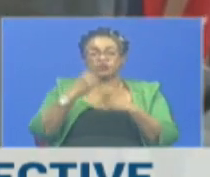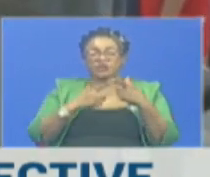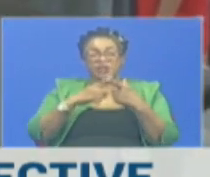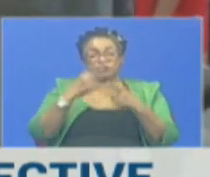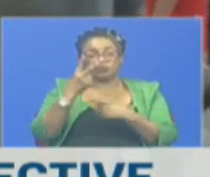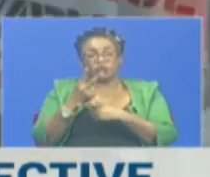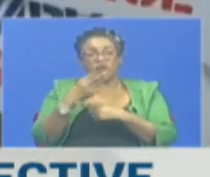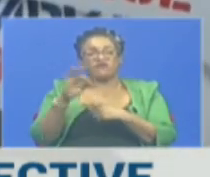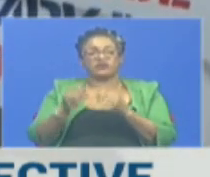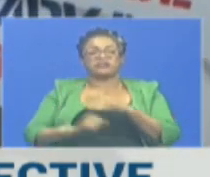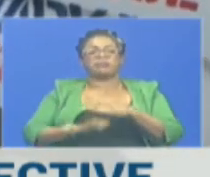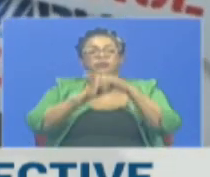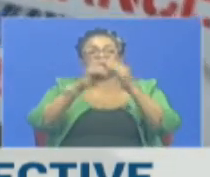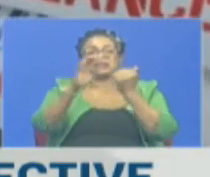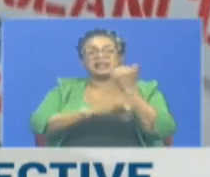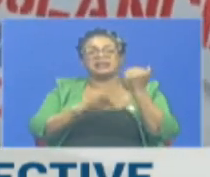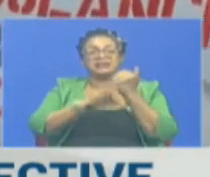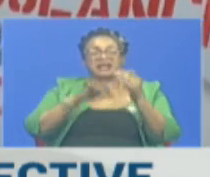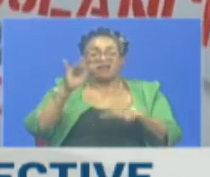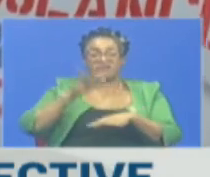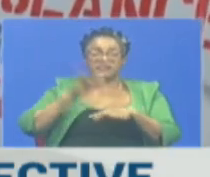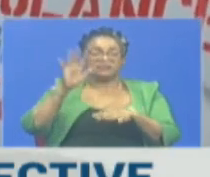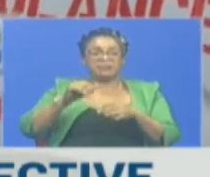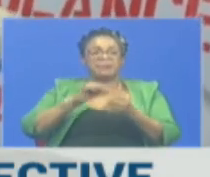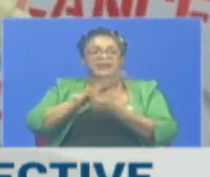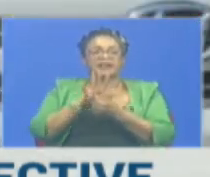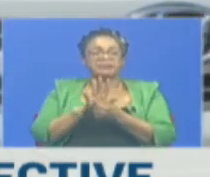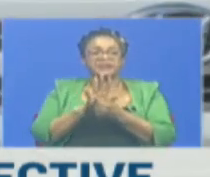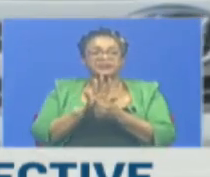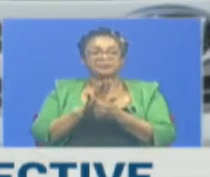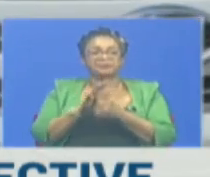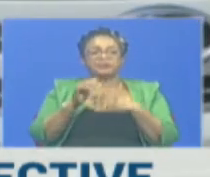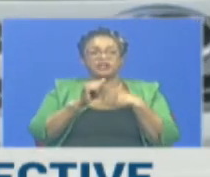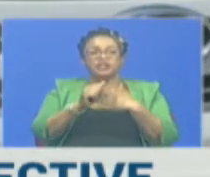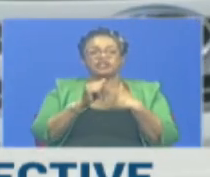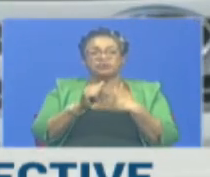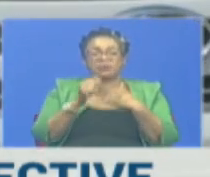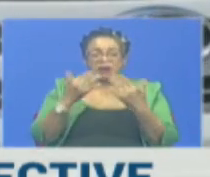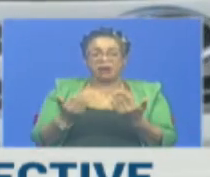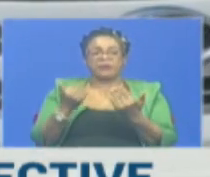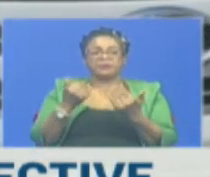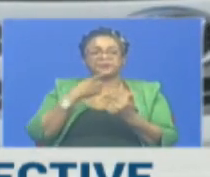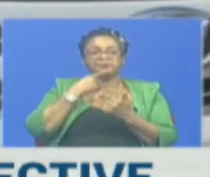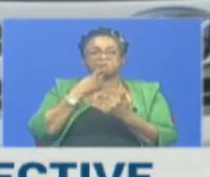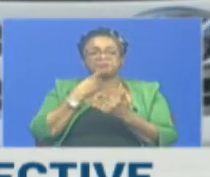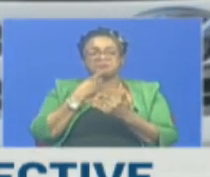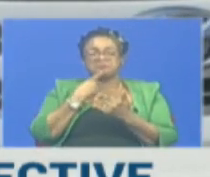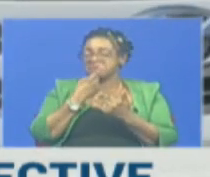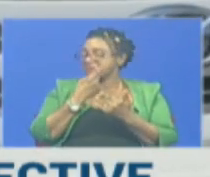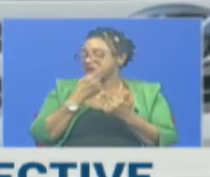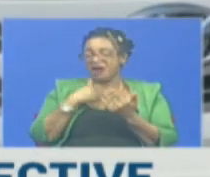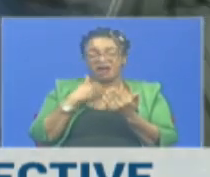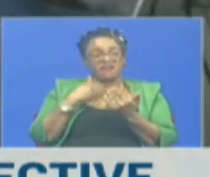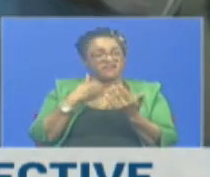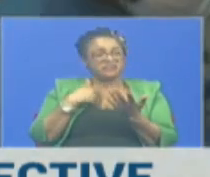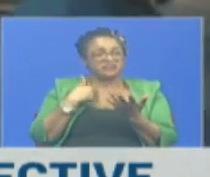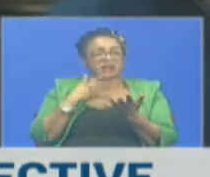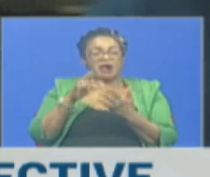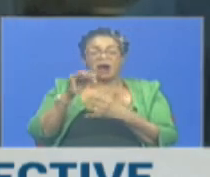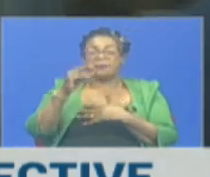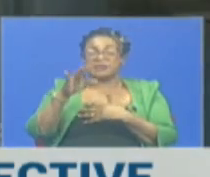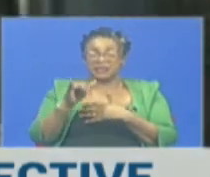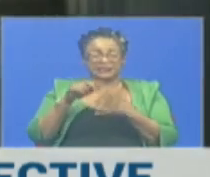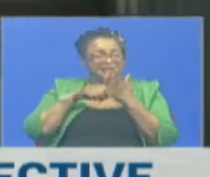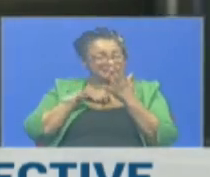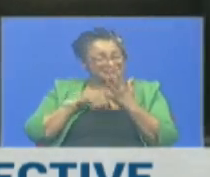for supporting countries affected by the pandemic. The leadership has strenuously denied accusations of a cover-up, insisting